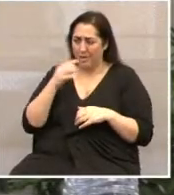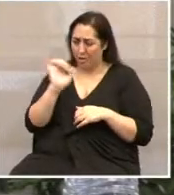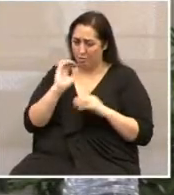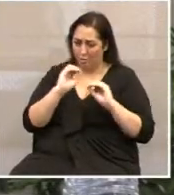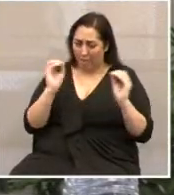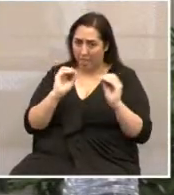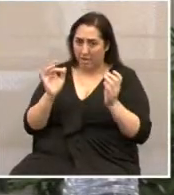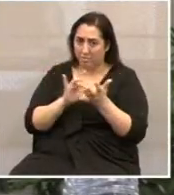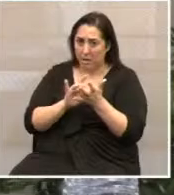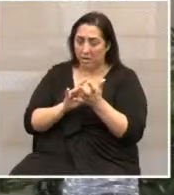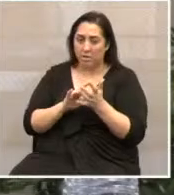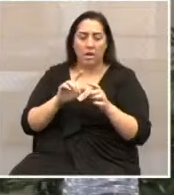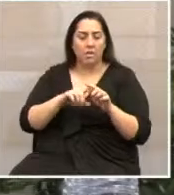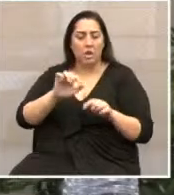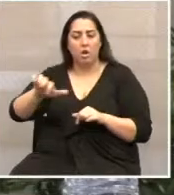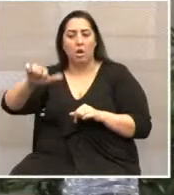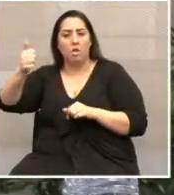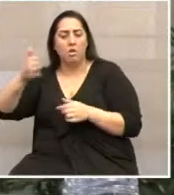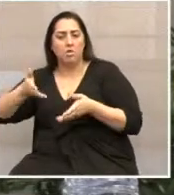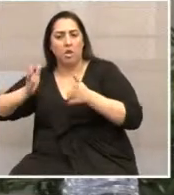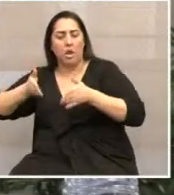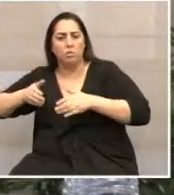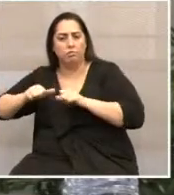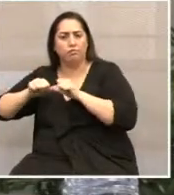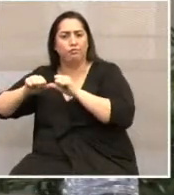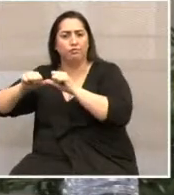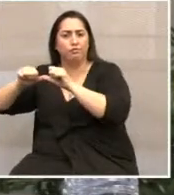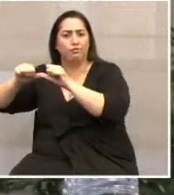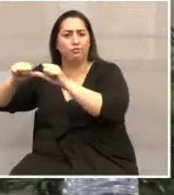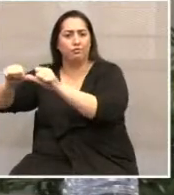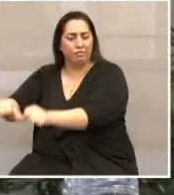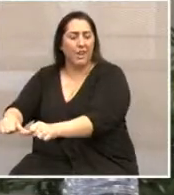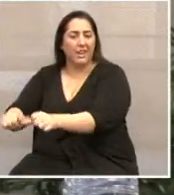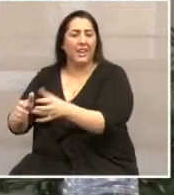rampant. That's a major problem that we now have.